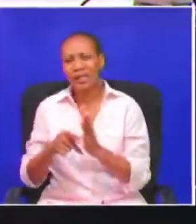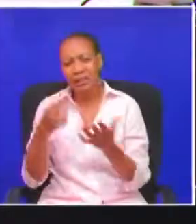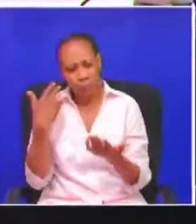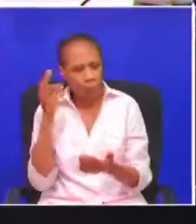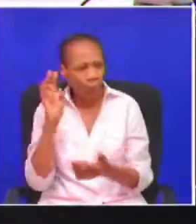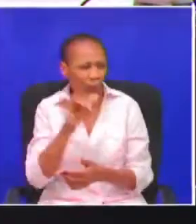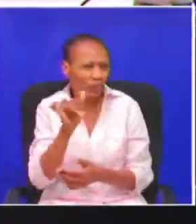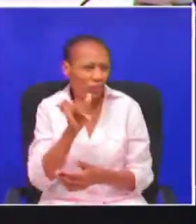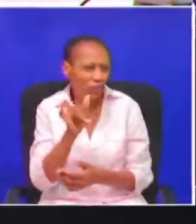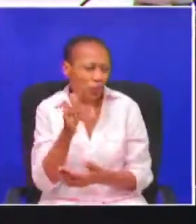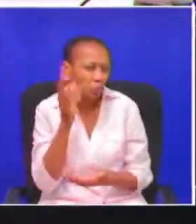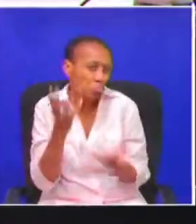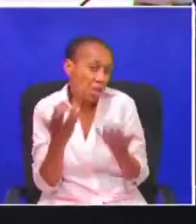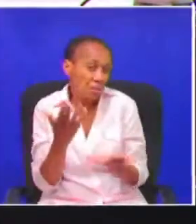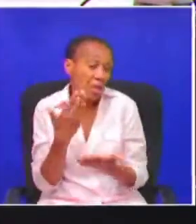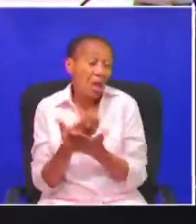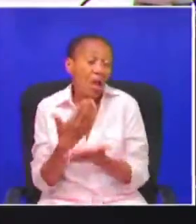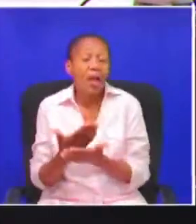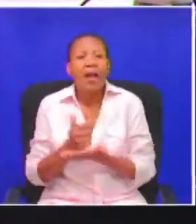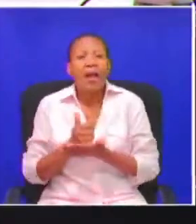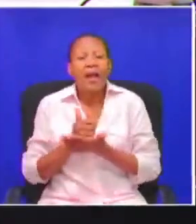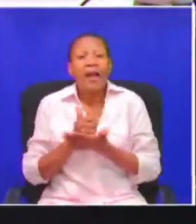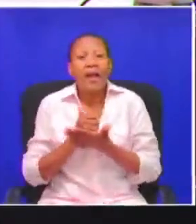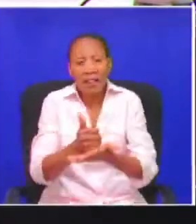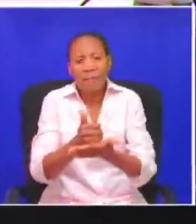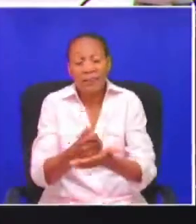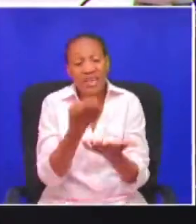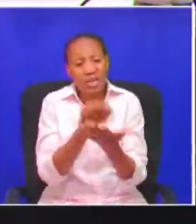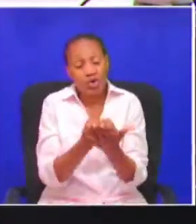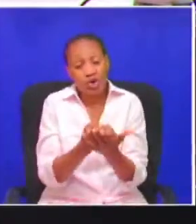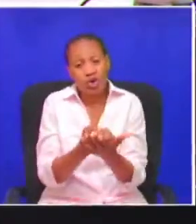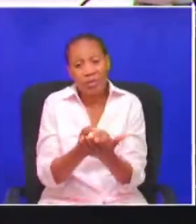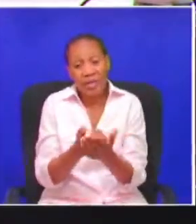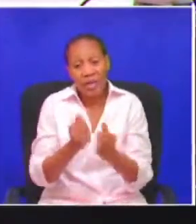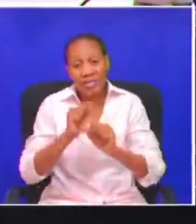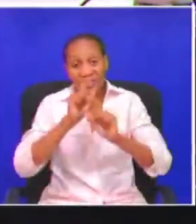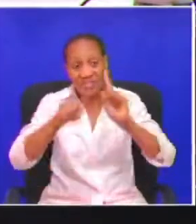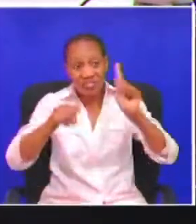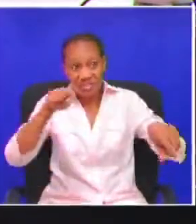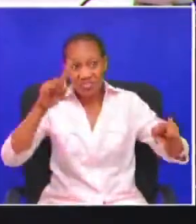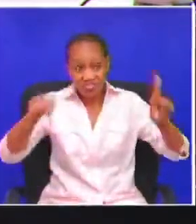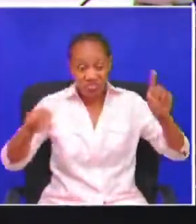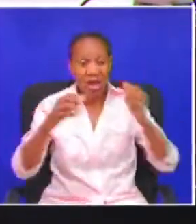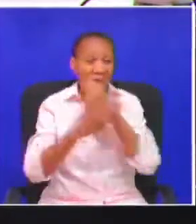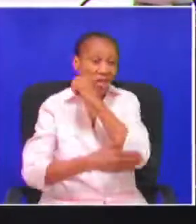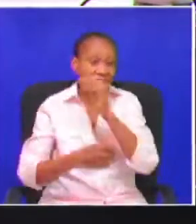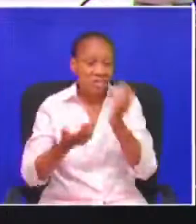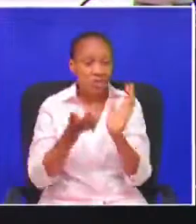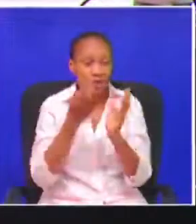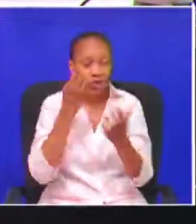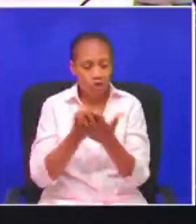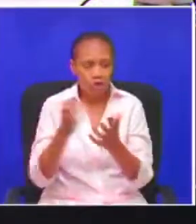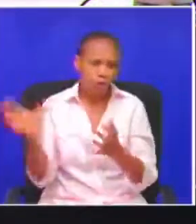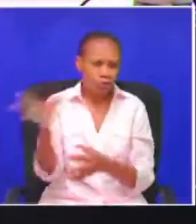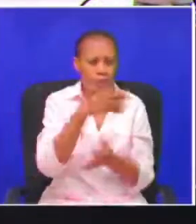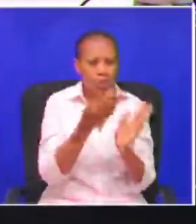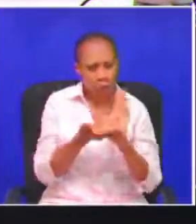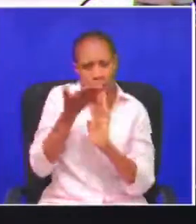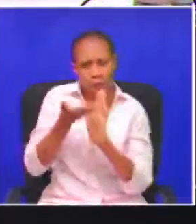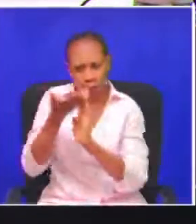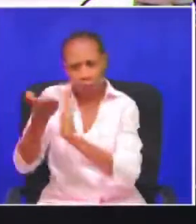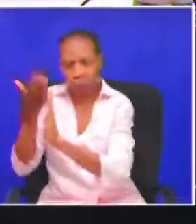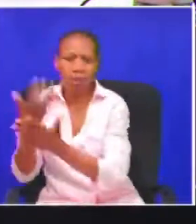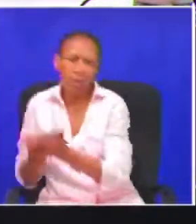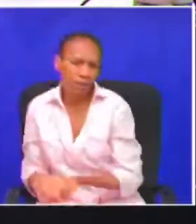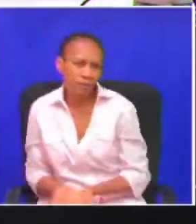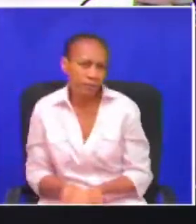promote the economic growth, not only of ourselves, but various countries in our region. And it is to this end that the Africa Continental